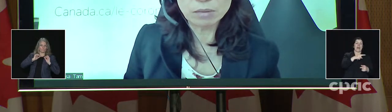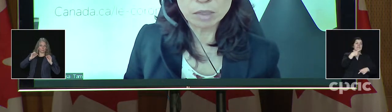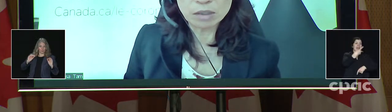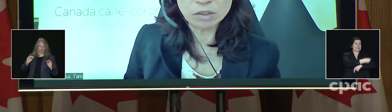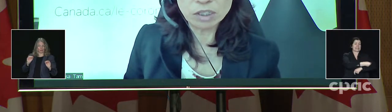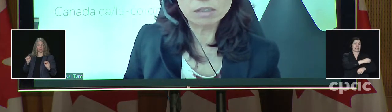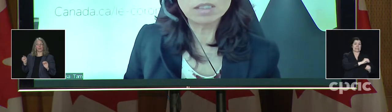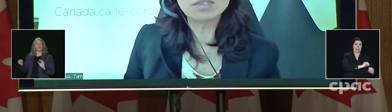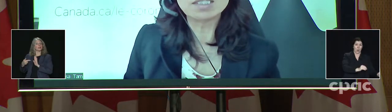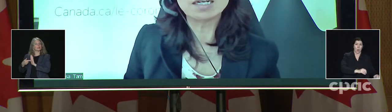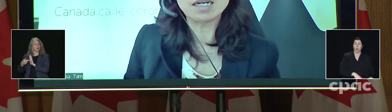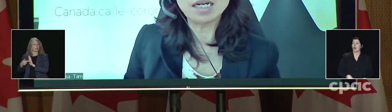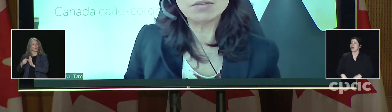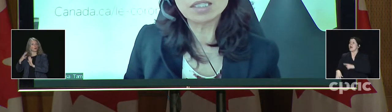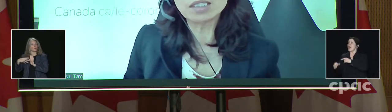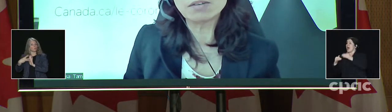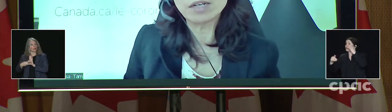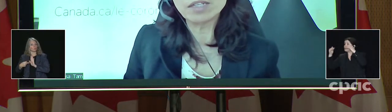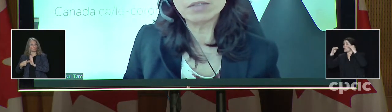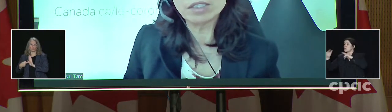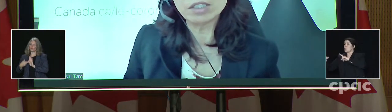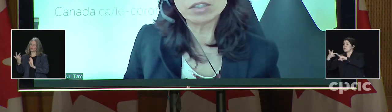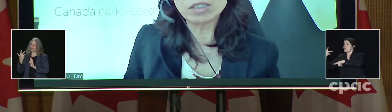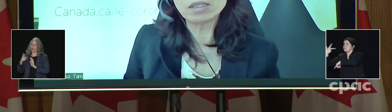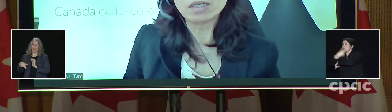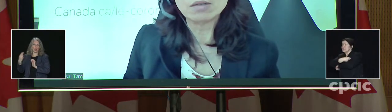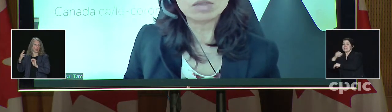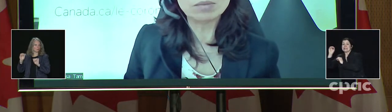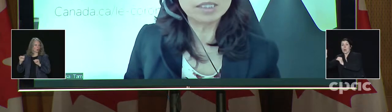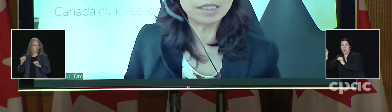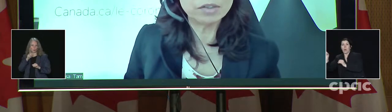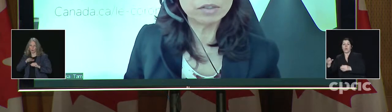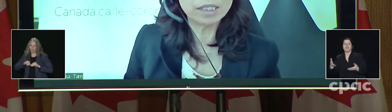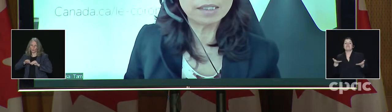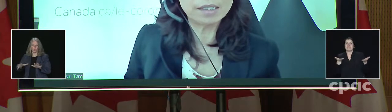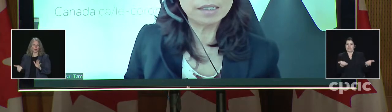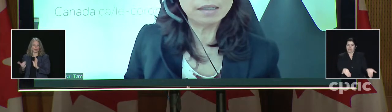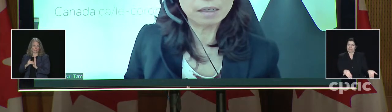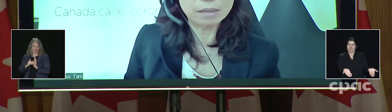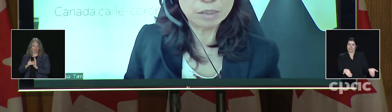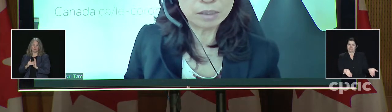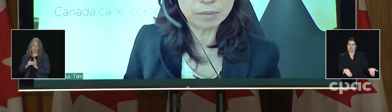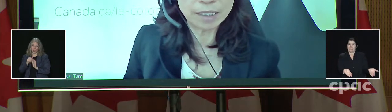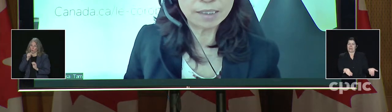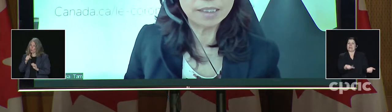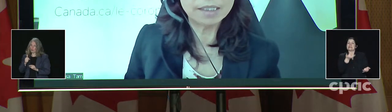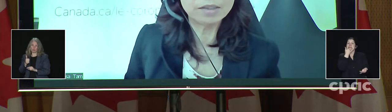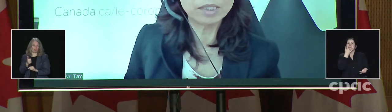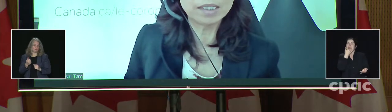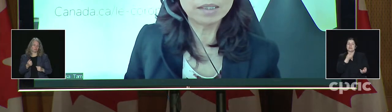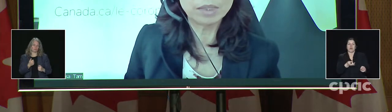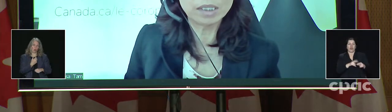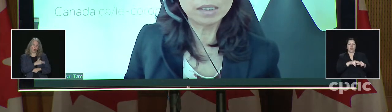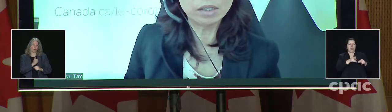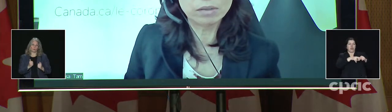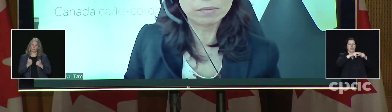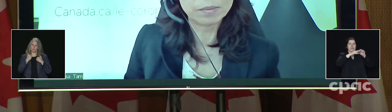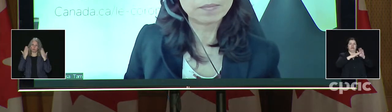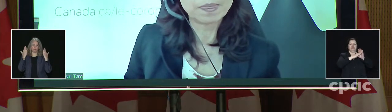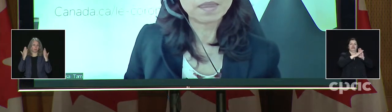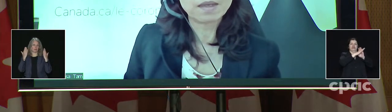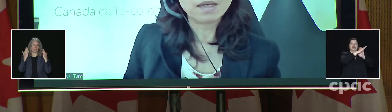scenario, the model shows there is a high risk of having a resurgence with the potential to exceed hospital capacity in